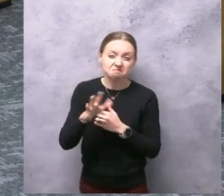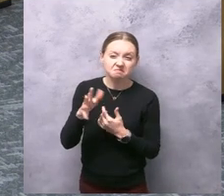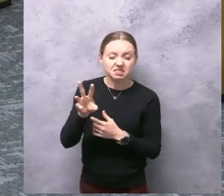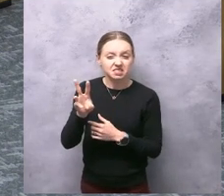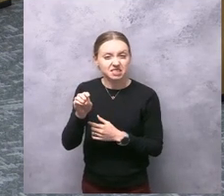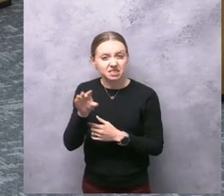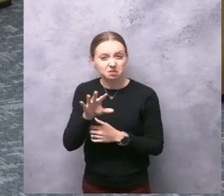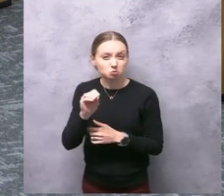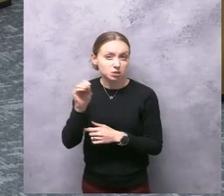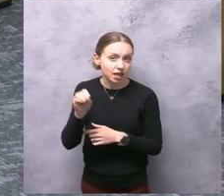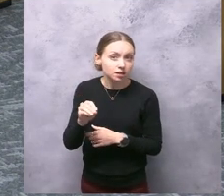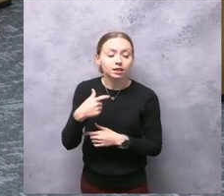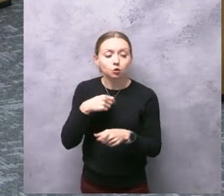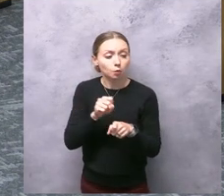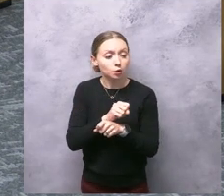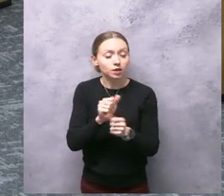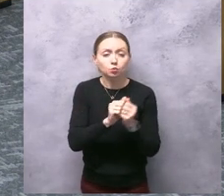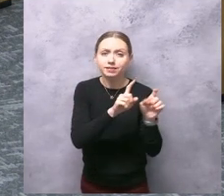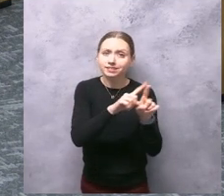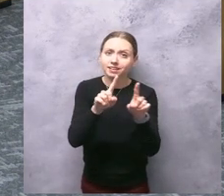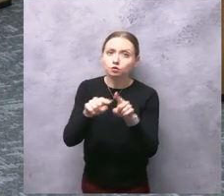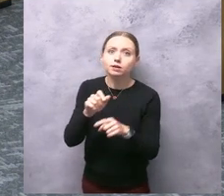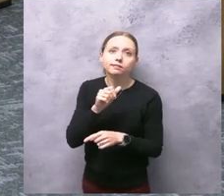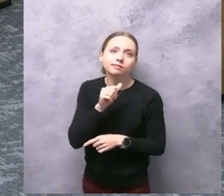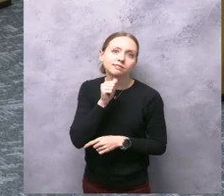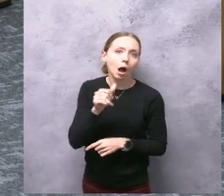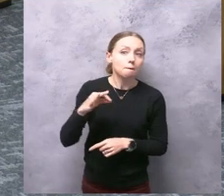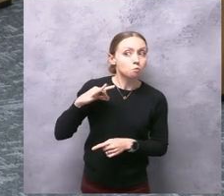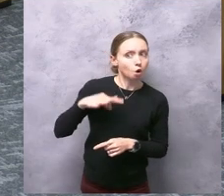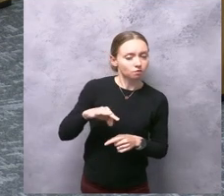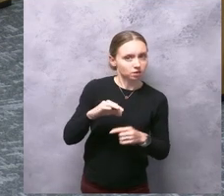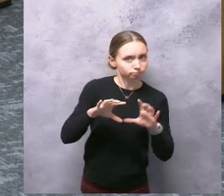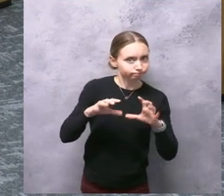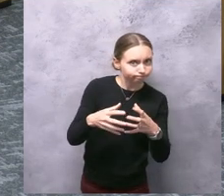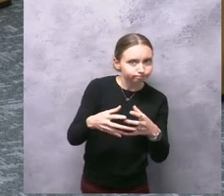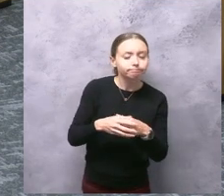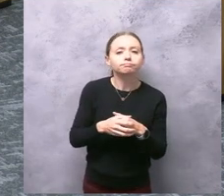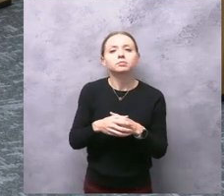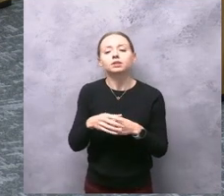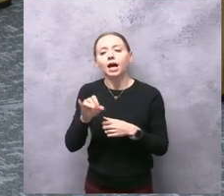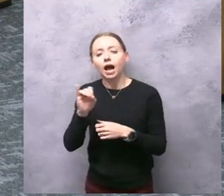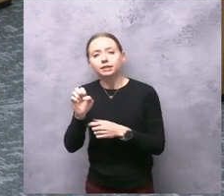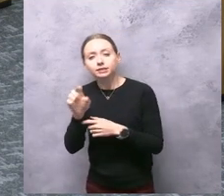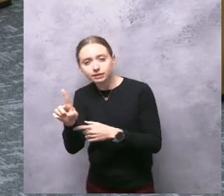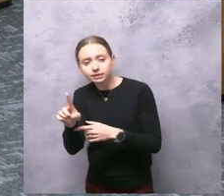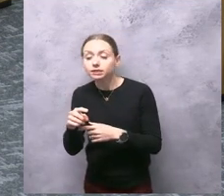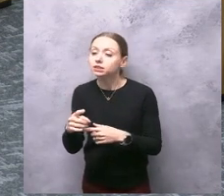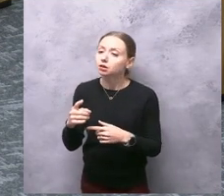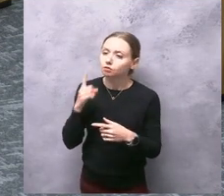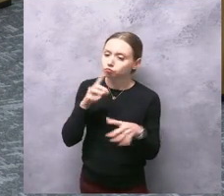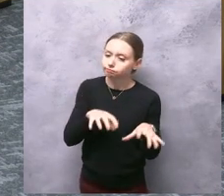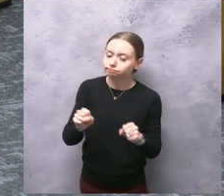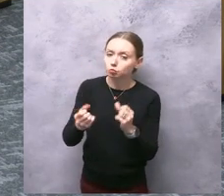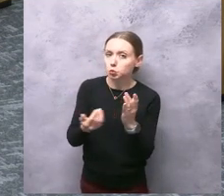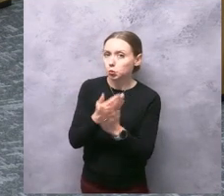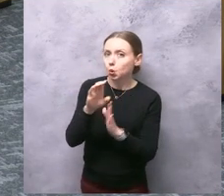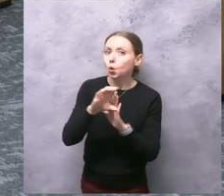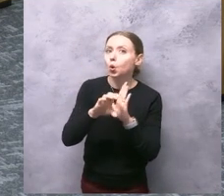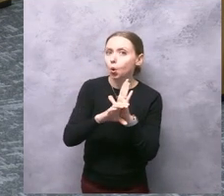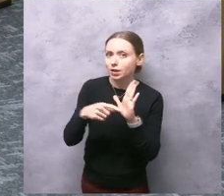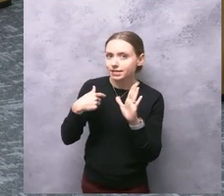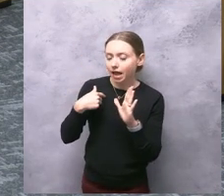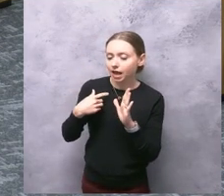of different nonprofits, ISDs. We adopted a new course I drafted a couple years ago, trying to get some